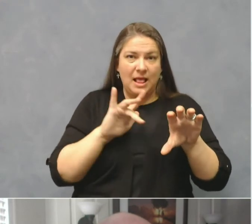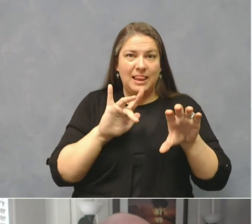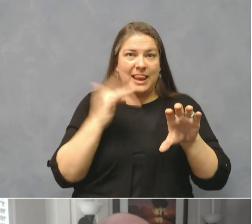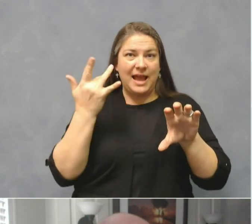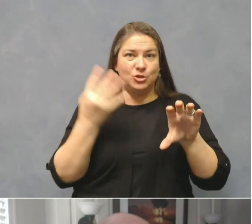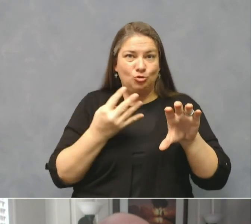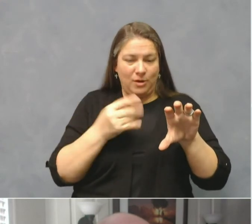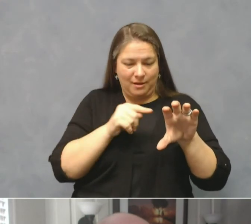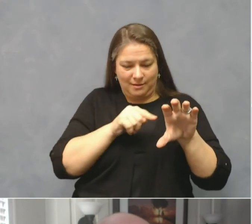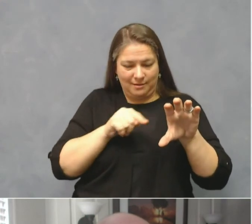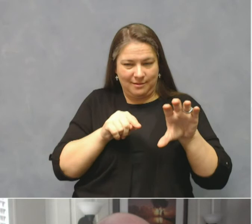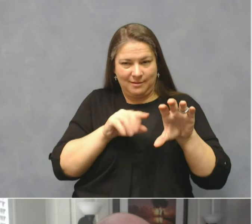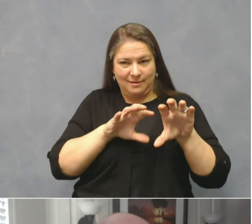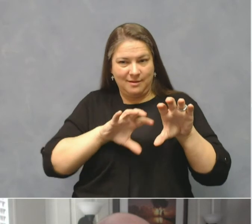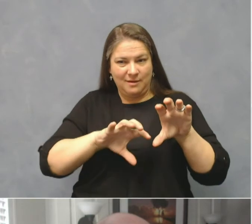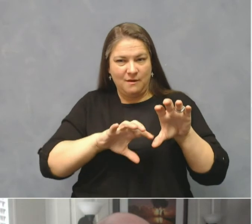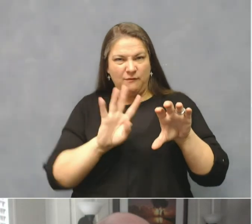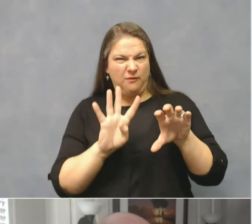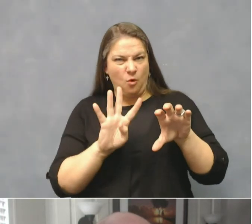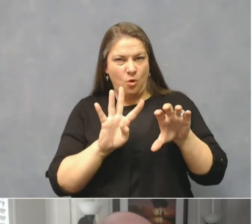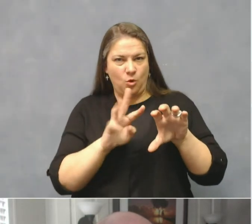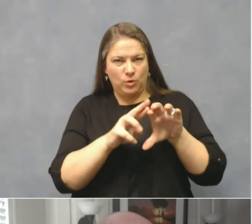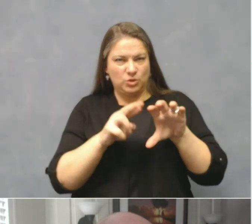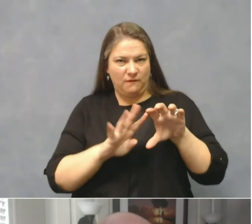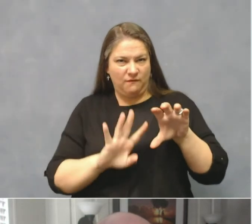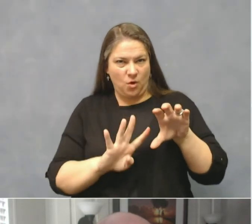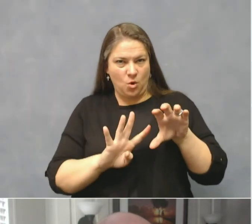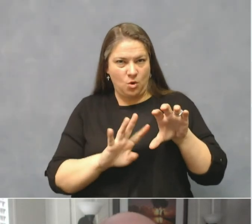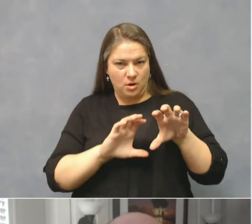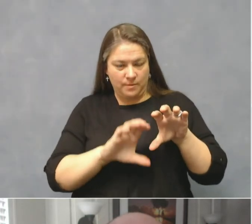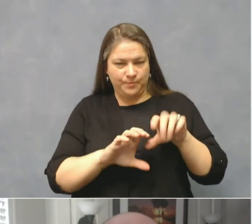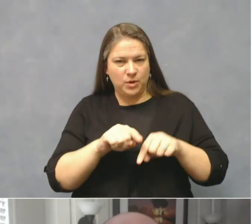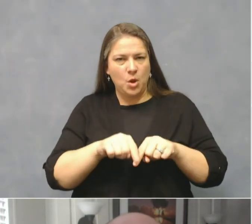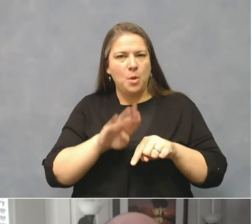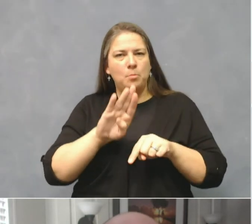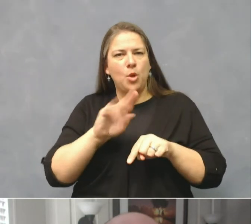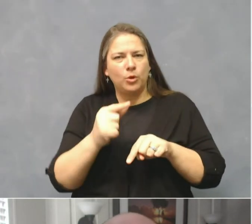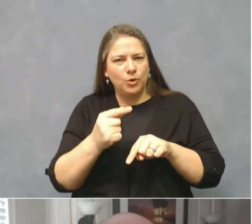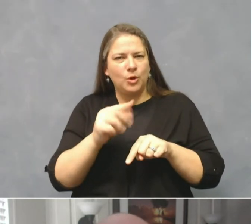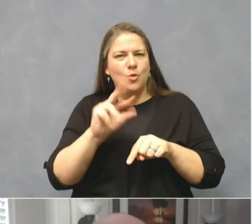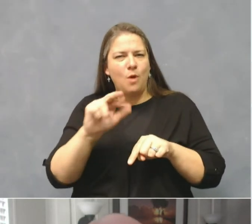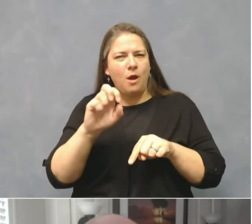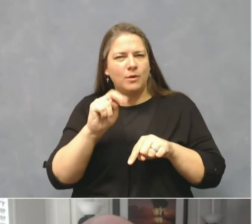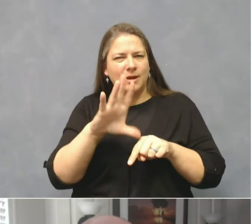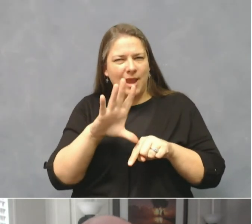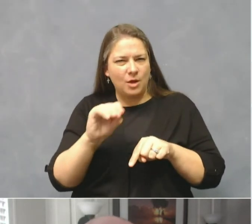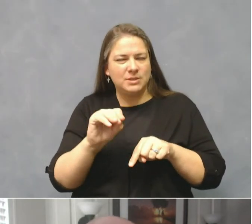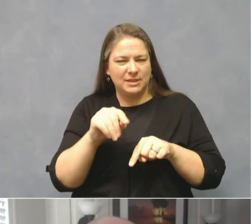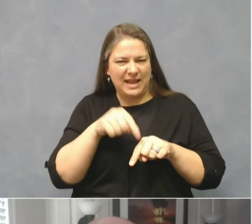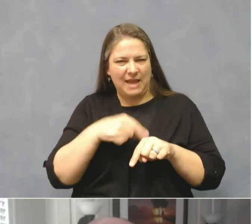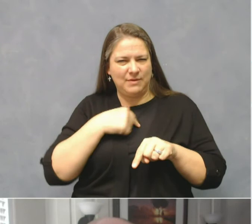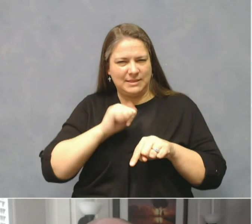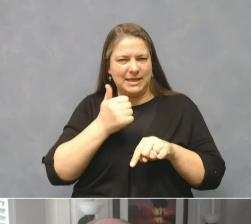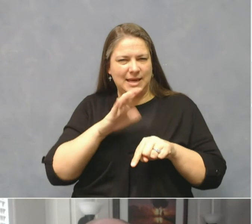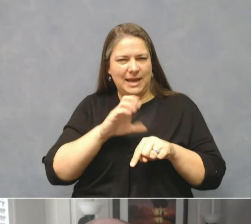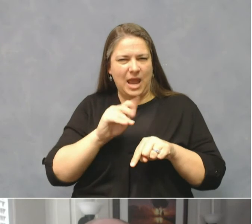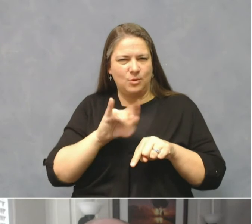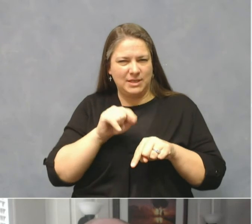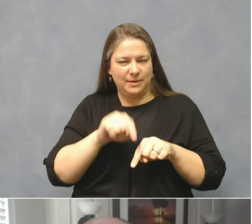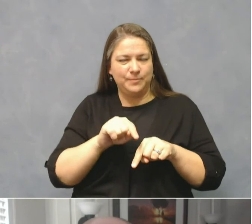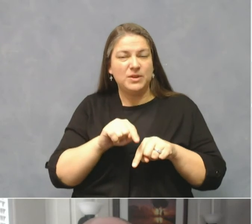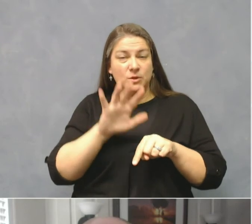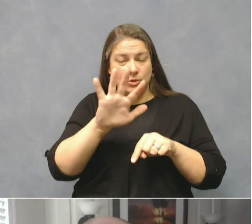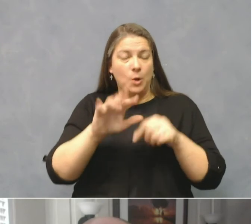4, which is Bowling Green and Warren County, and a total of 10 counties in that area. To put this in